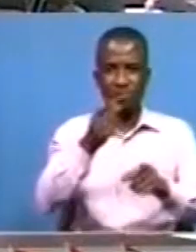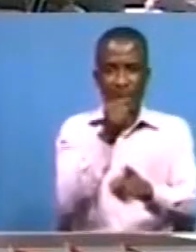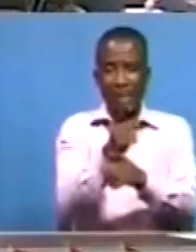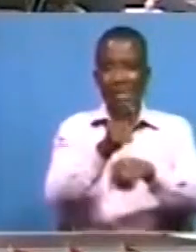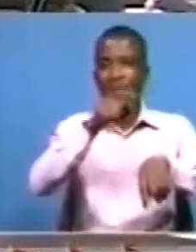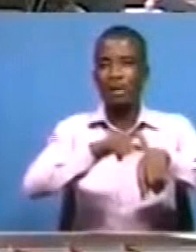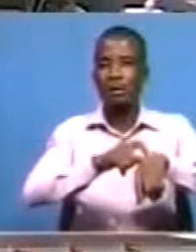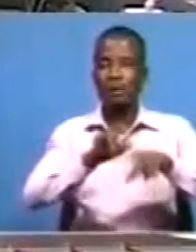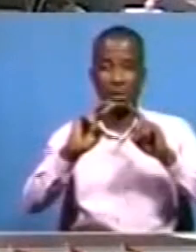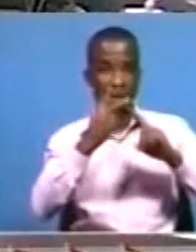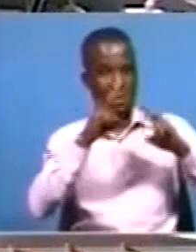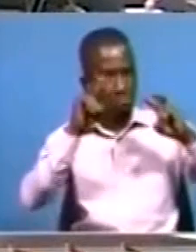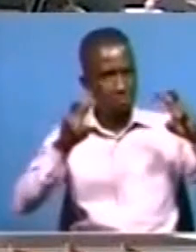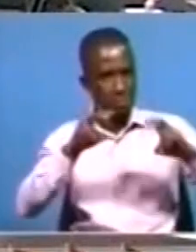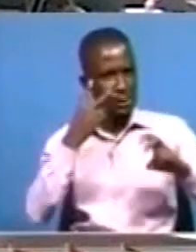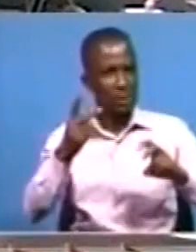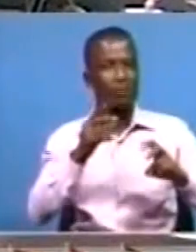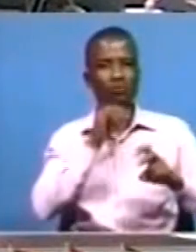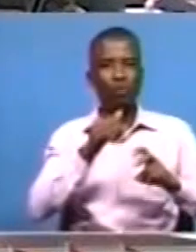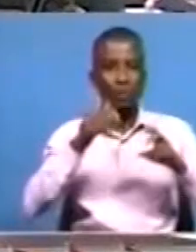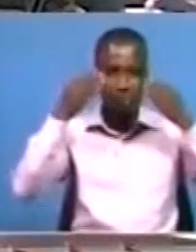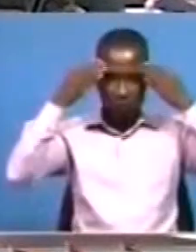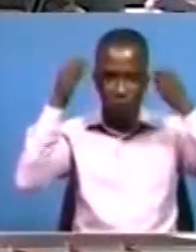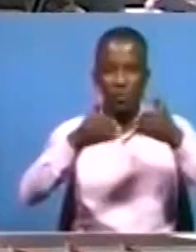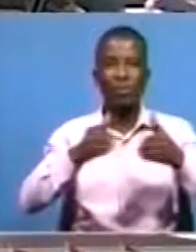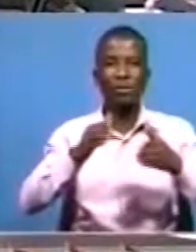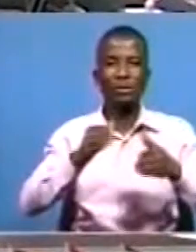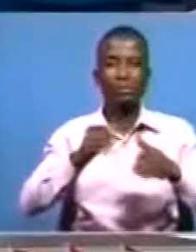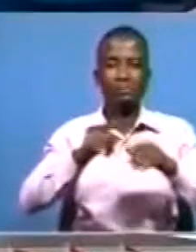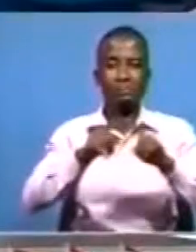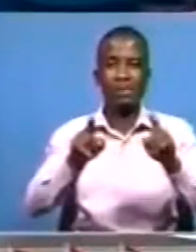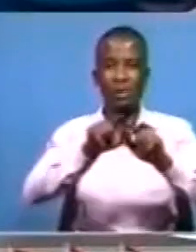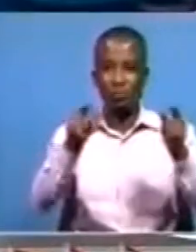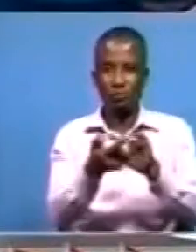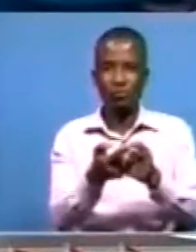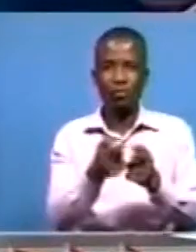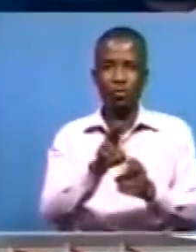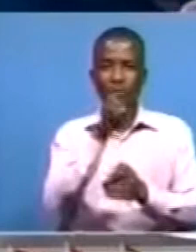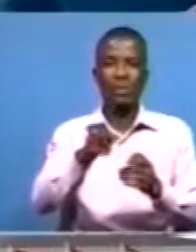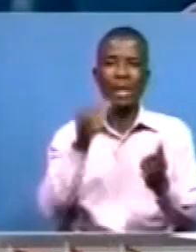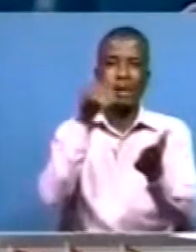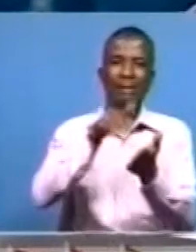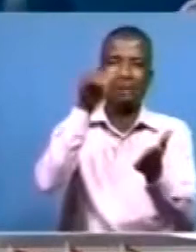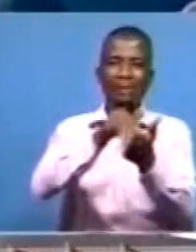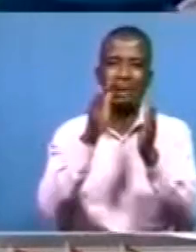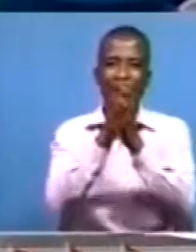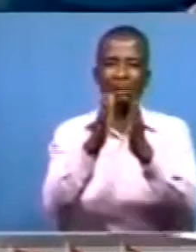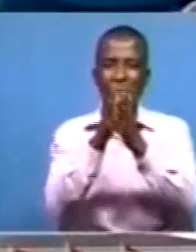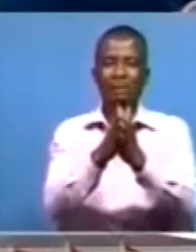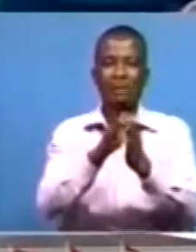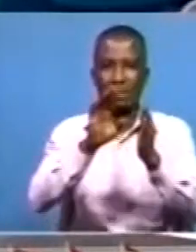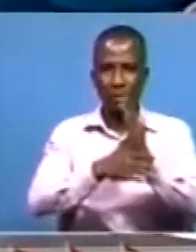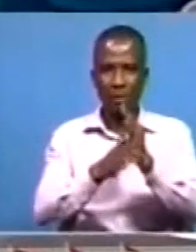of justice. The review jurisdiction is not intended as a try-on by a party after losing an appeal, nor is